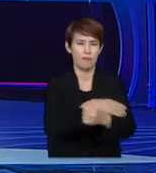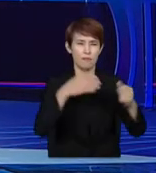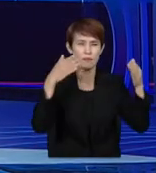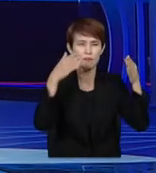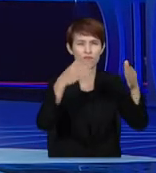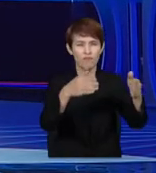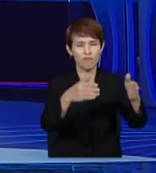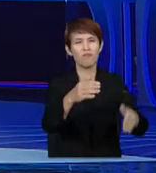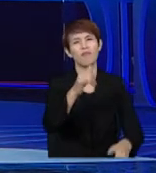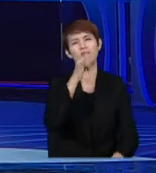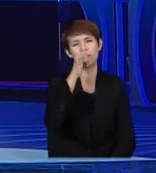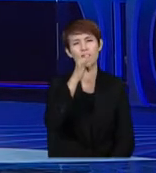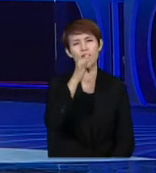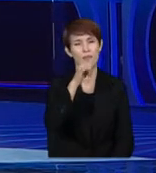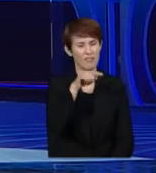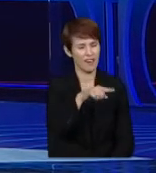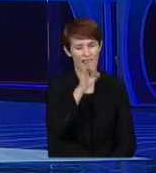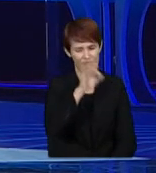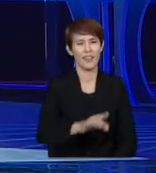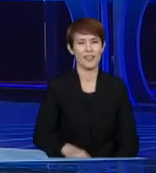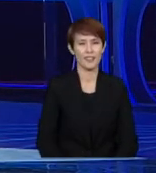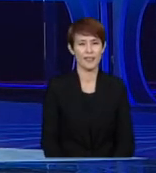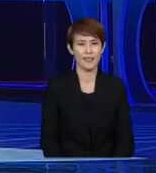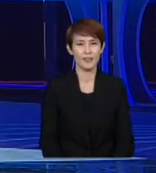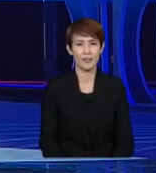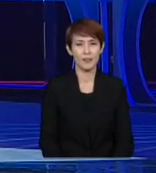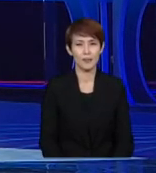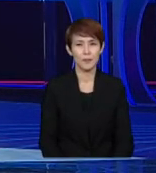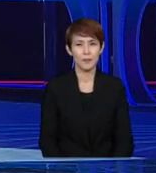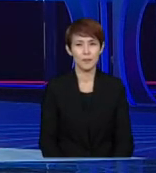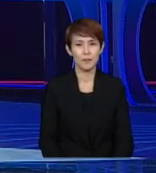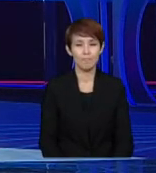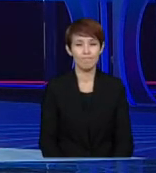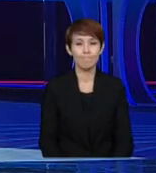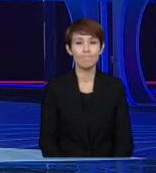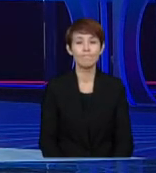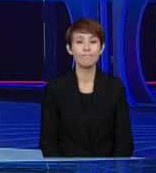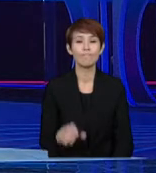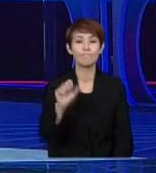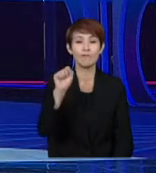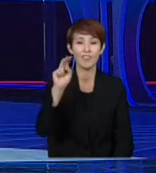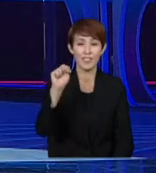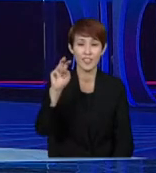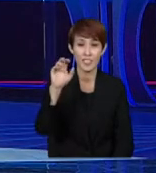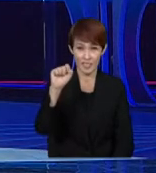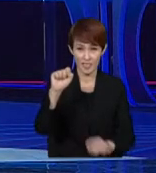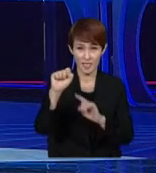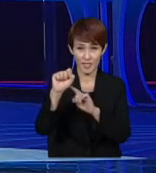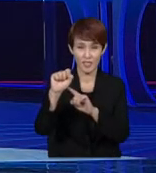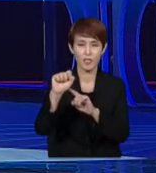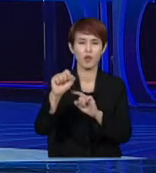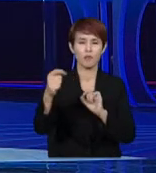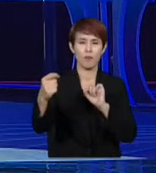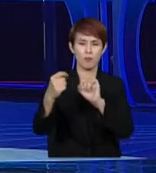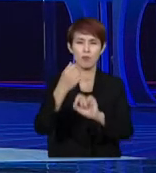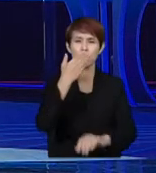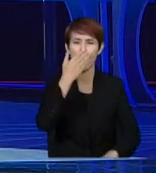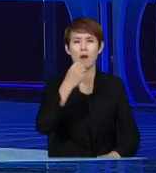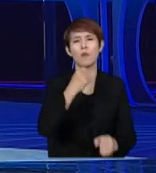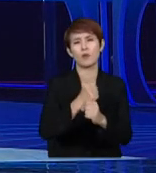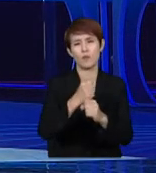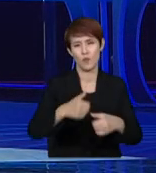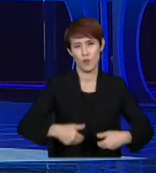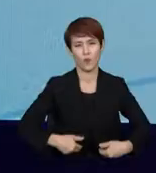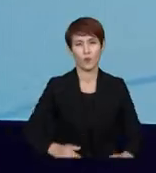these institutions much more accessible. These are not new conclusions, but they're not wrong,